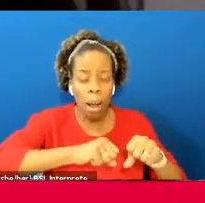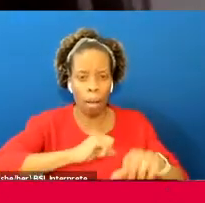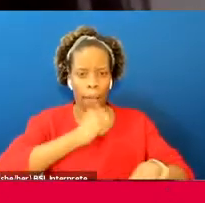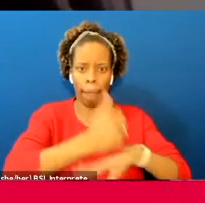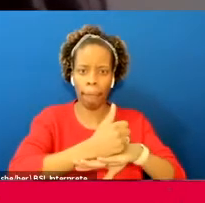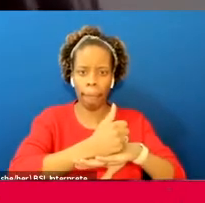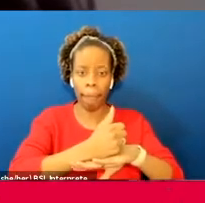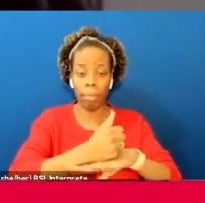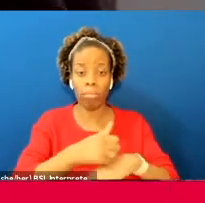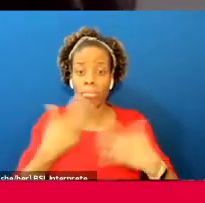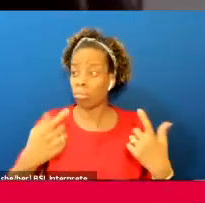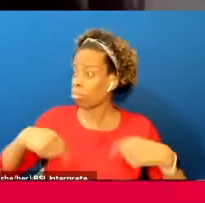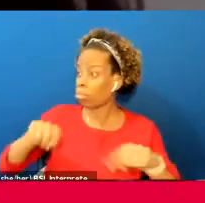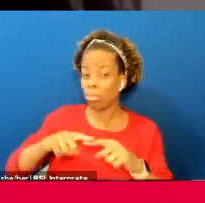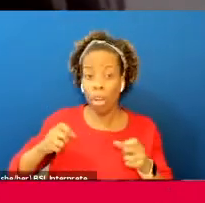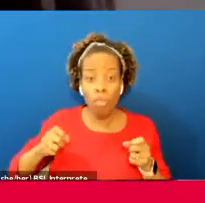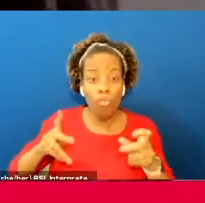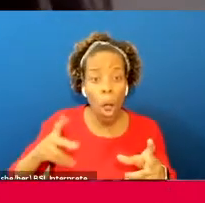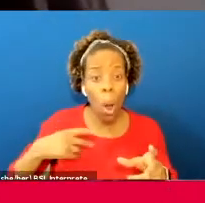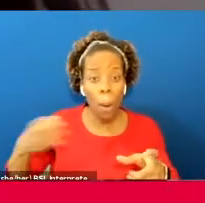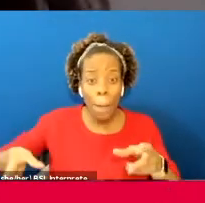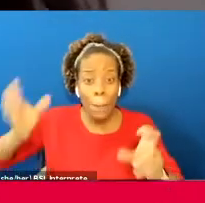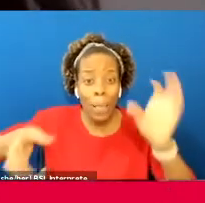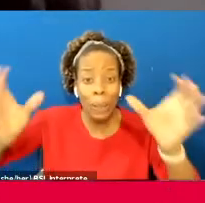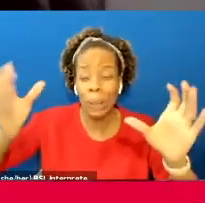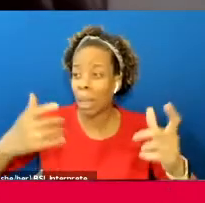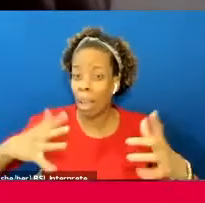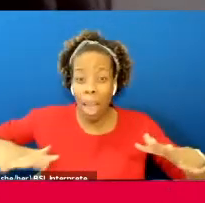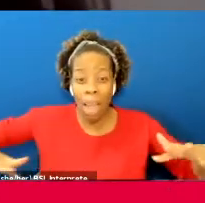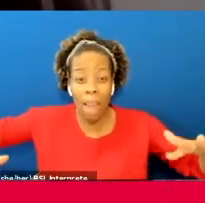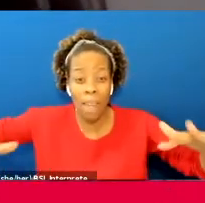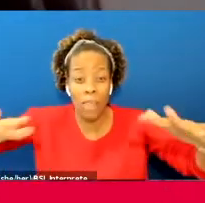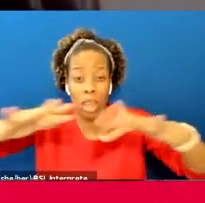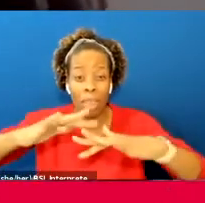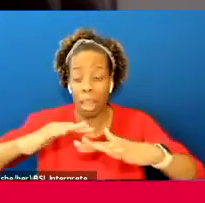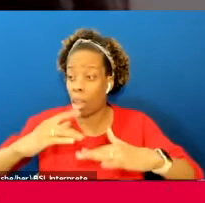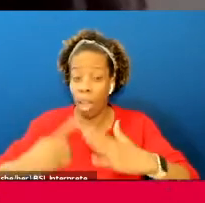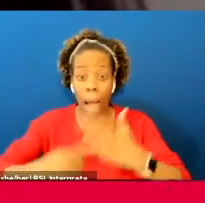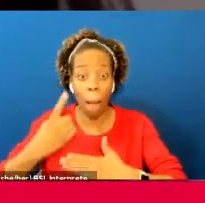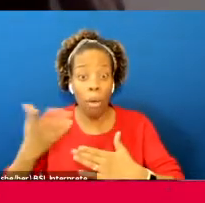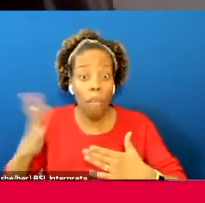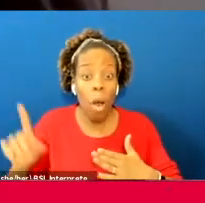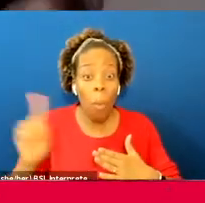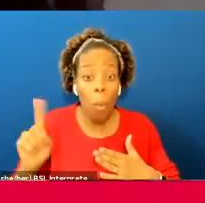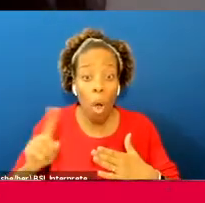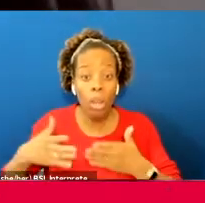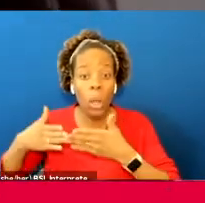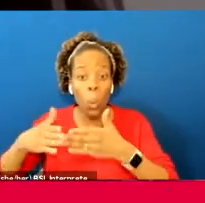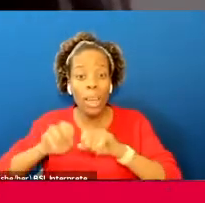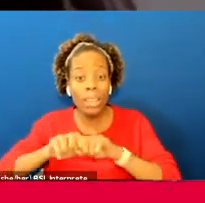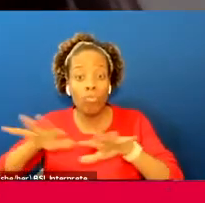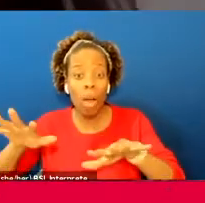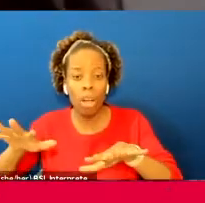enjoy, the buildings, the roads, and everything that was built on the backs of the Windrush generation and quote unquote